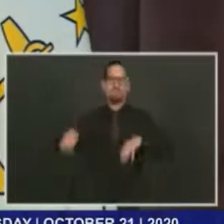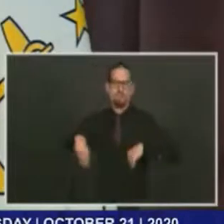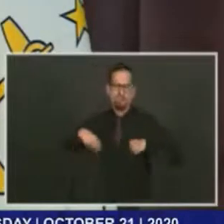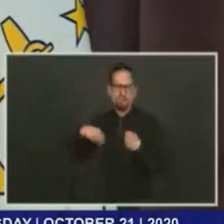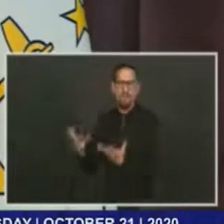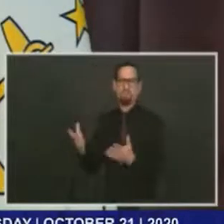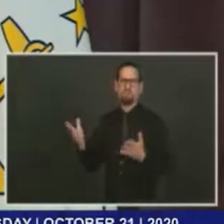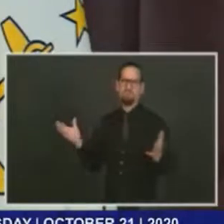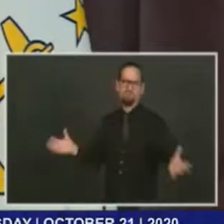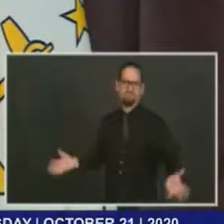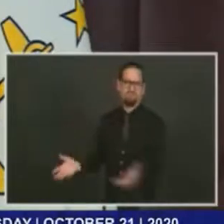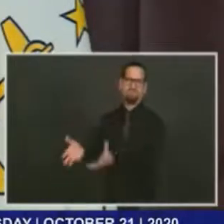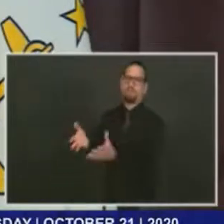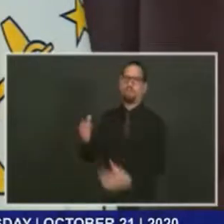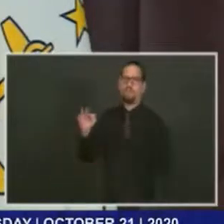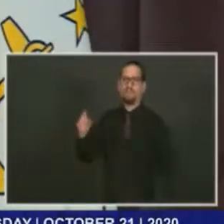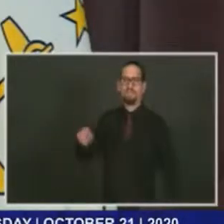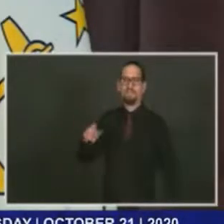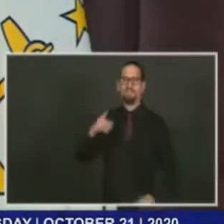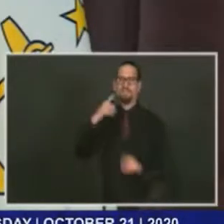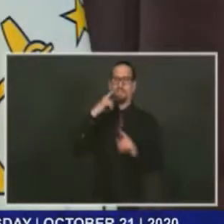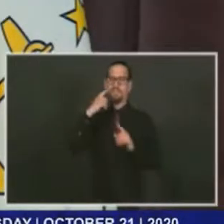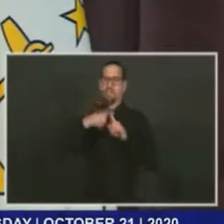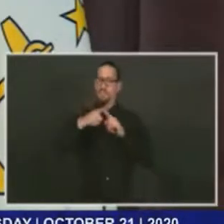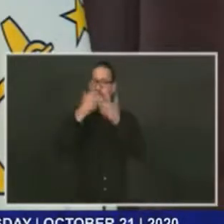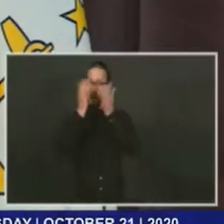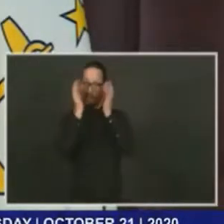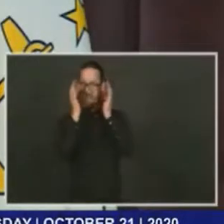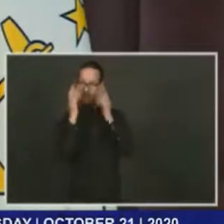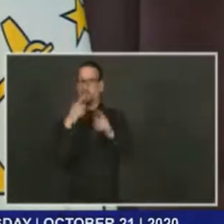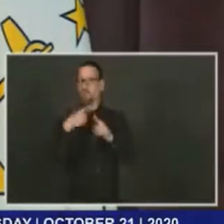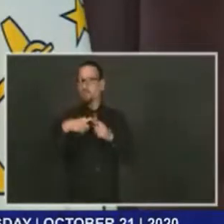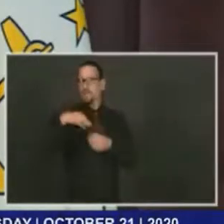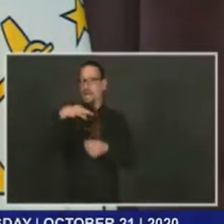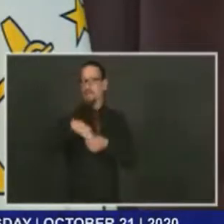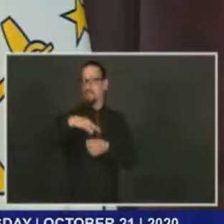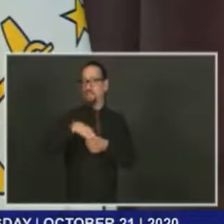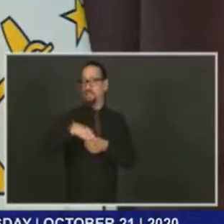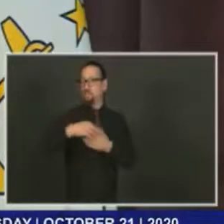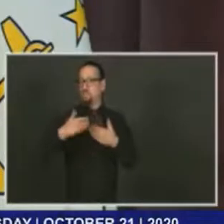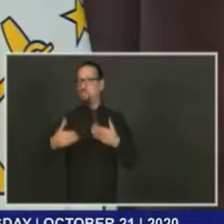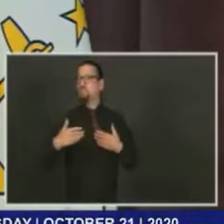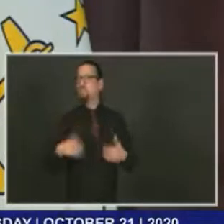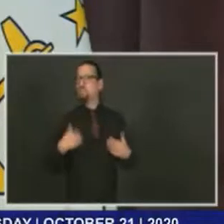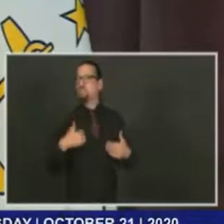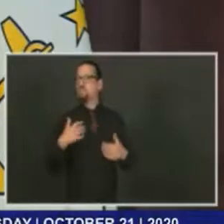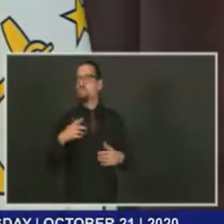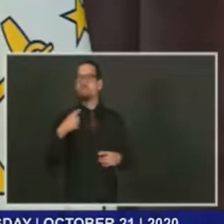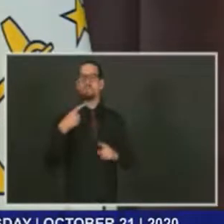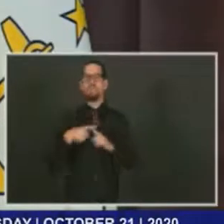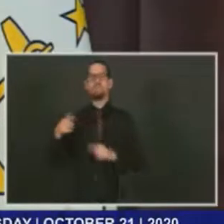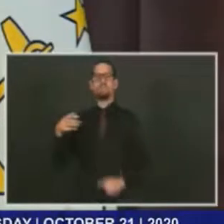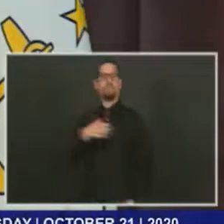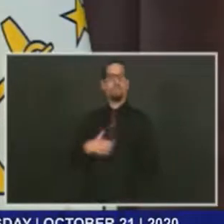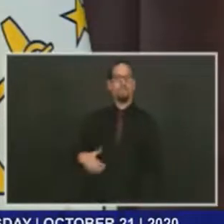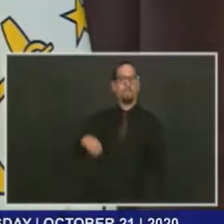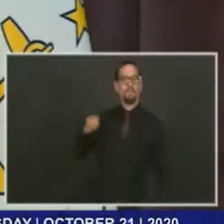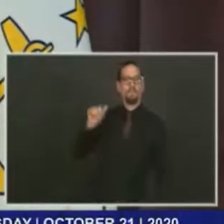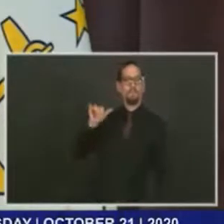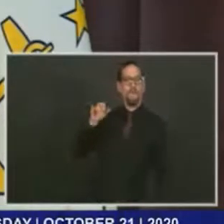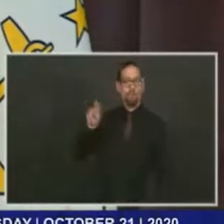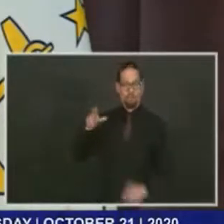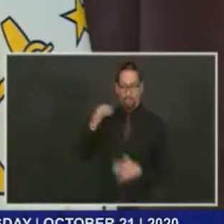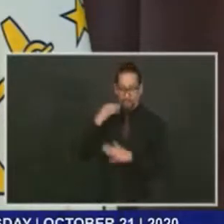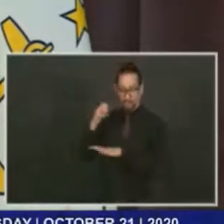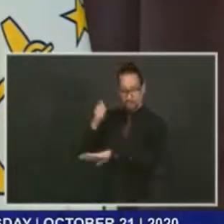so at Halloween and after the election. So it's the mayor's call if he wants a curfew. I'll support him, and the state police